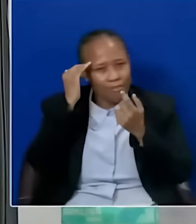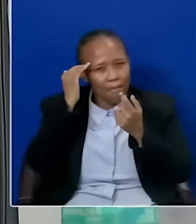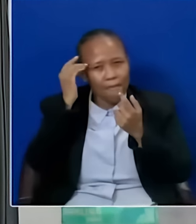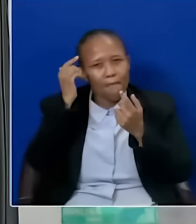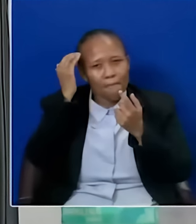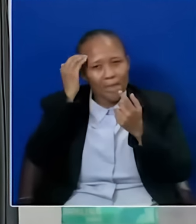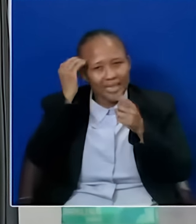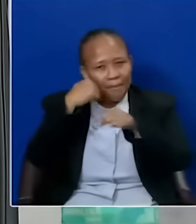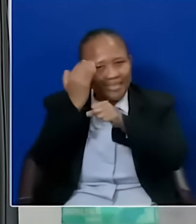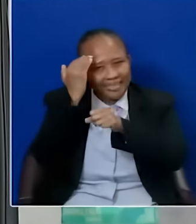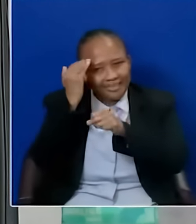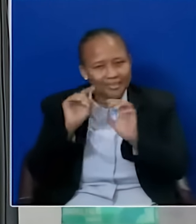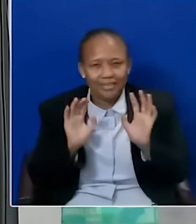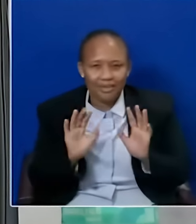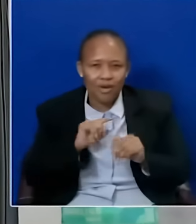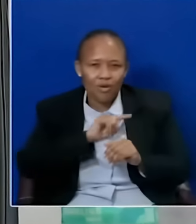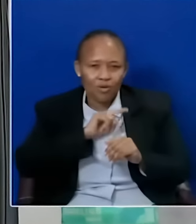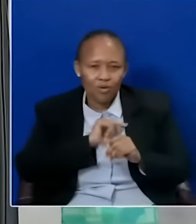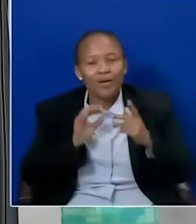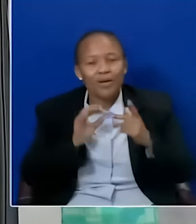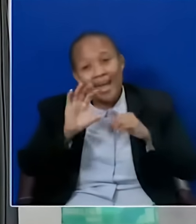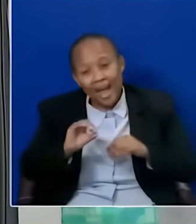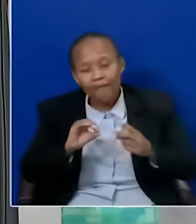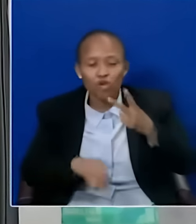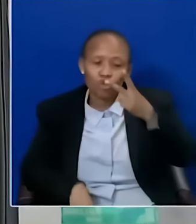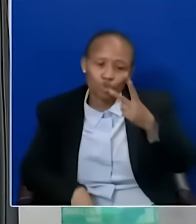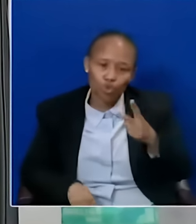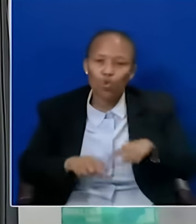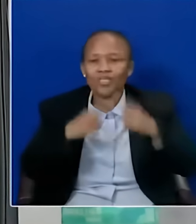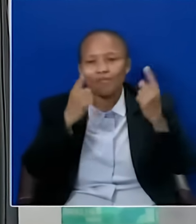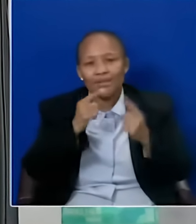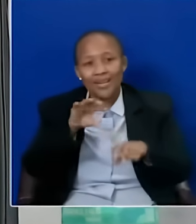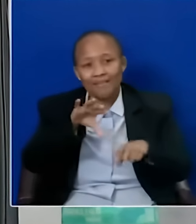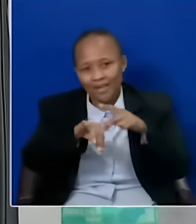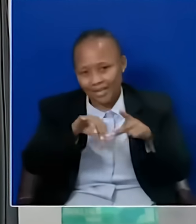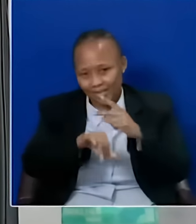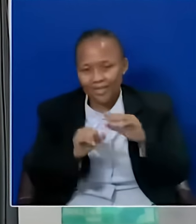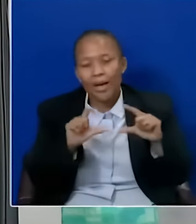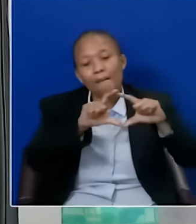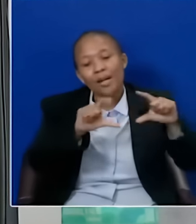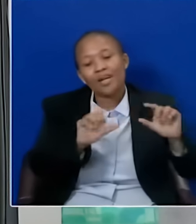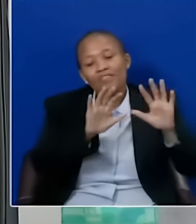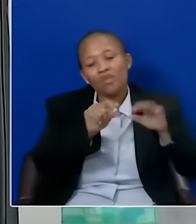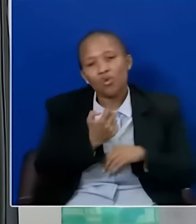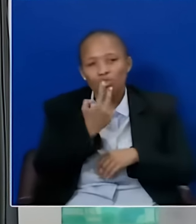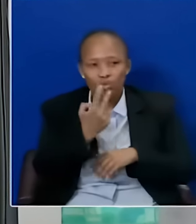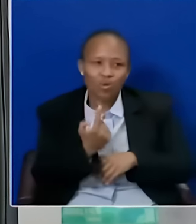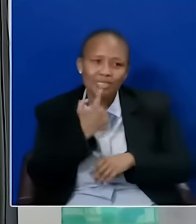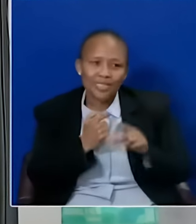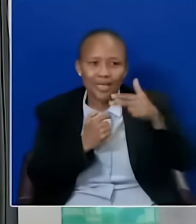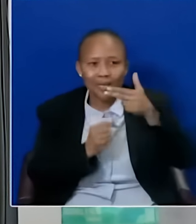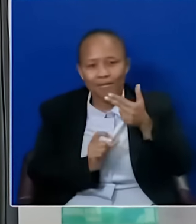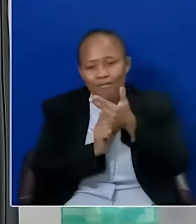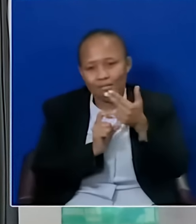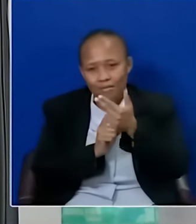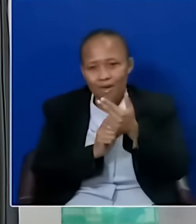different findings. He can't say in paragraph 10.2, cartridge cases mentioned in 3.4. And again,